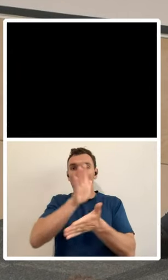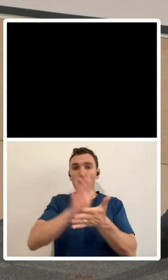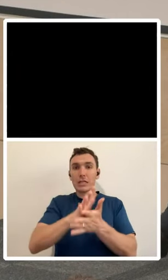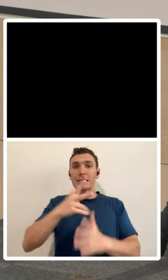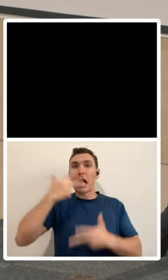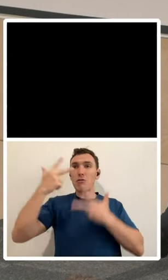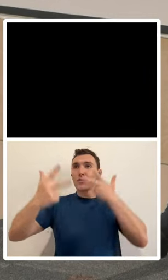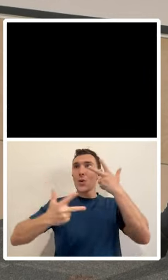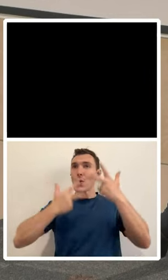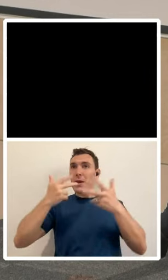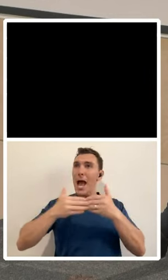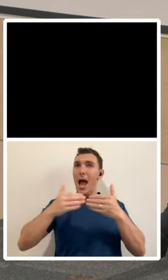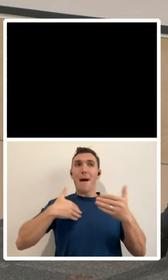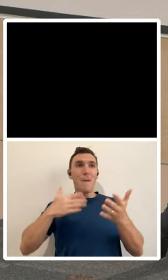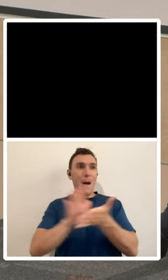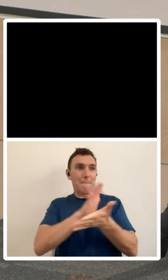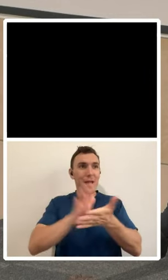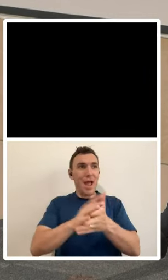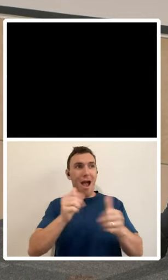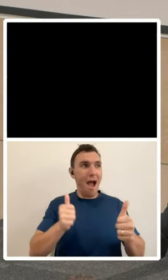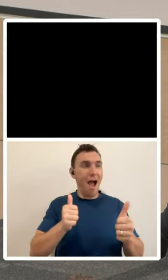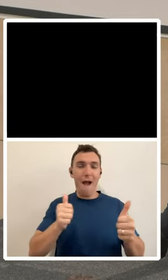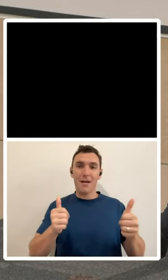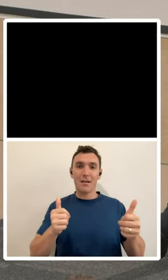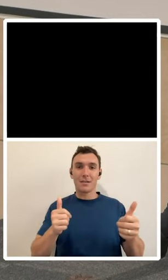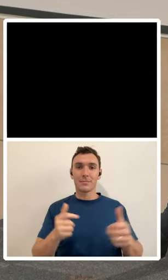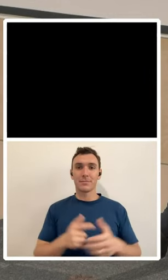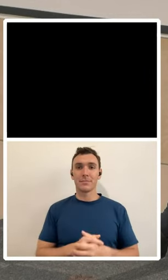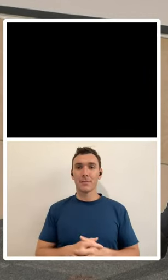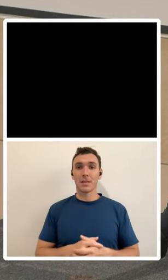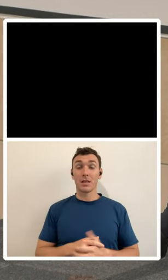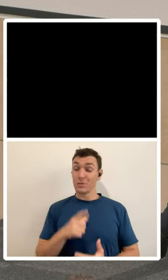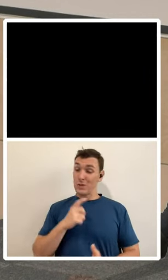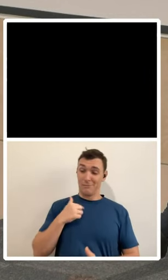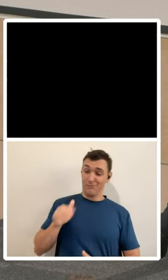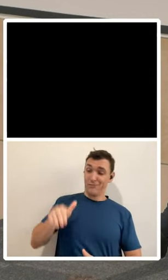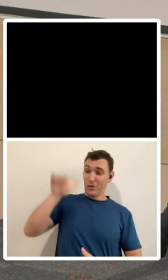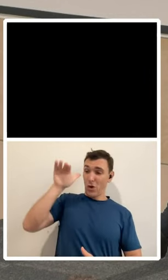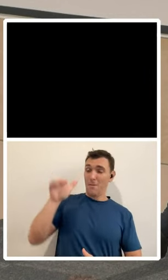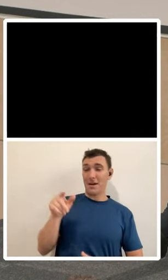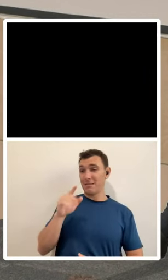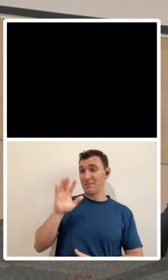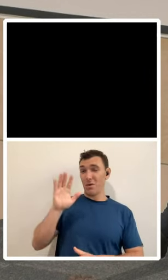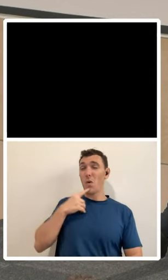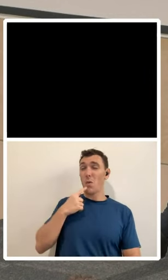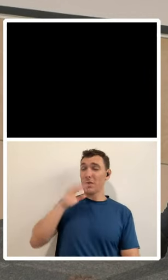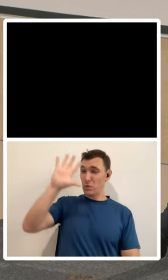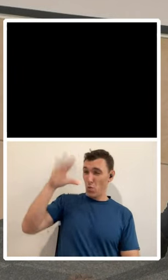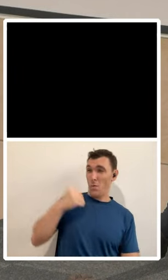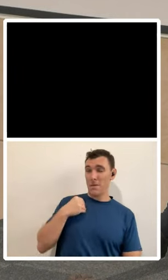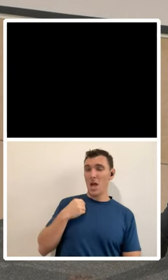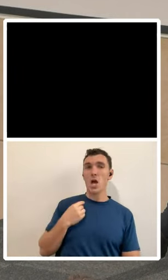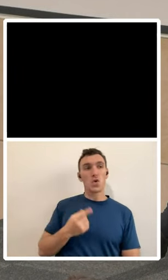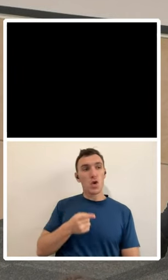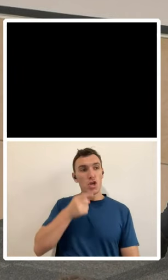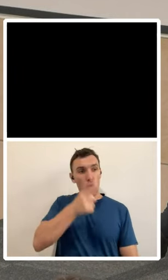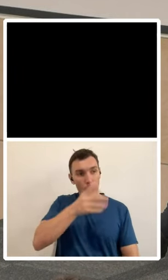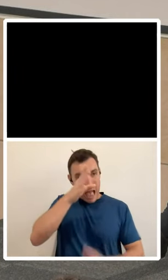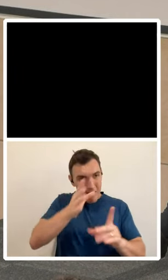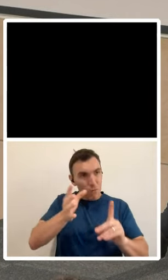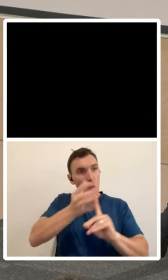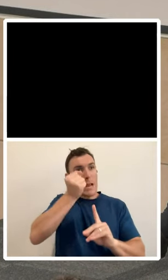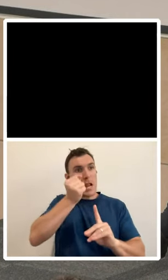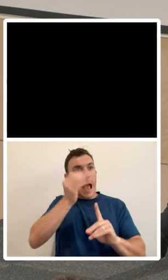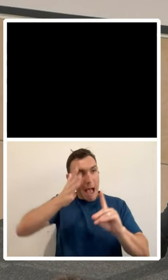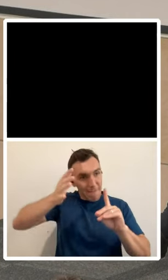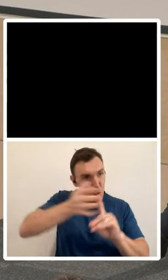I think we are told, you need to win, you need to win. If you don't win, you're going to be unhappy. You're going to be poor, you're going to be unhappy. And I think it made me into a person that was very